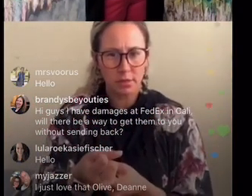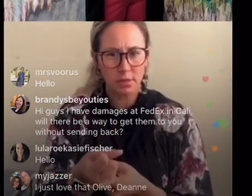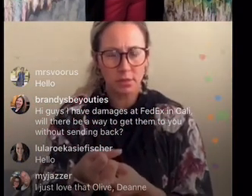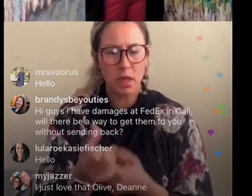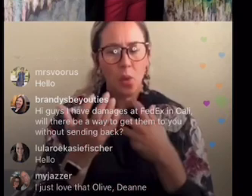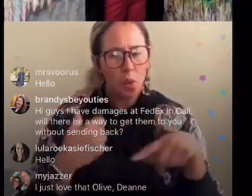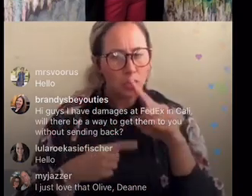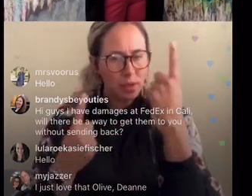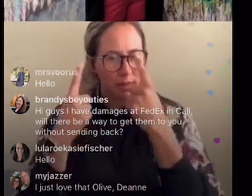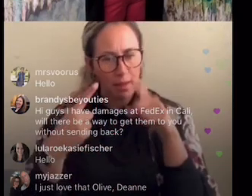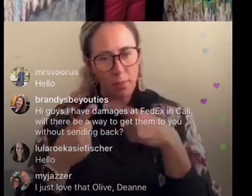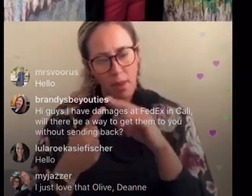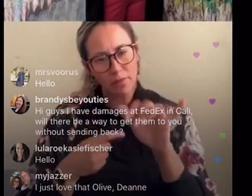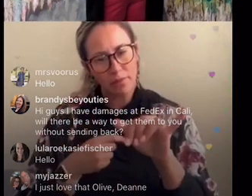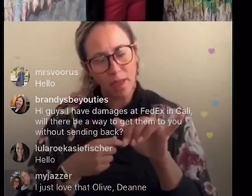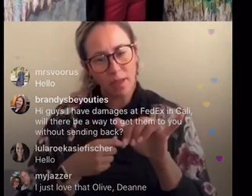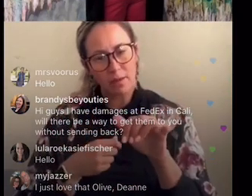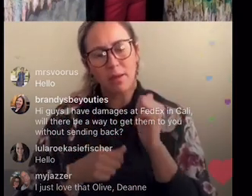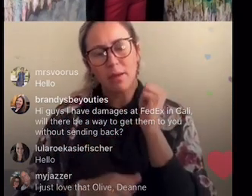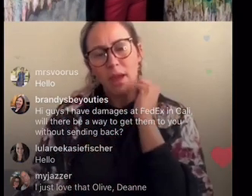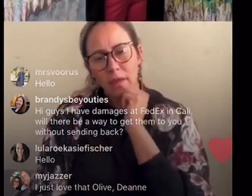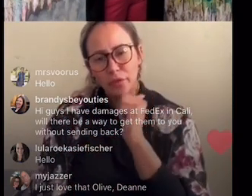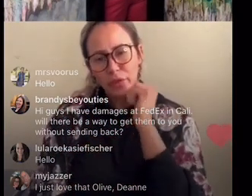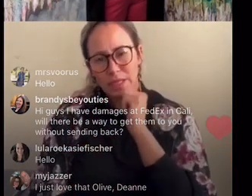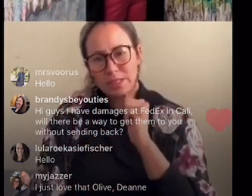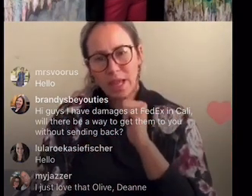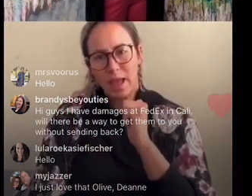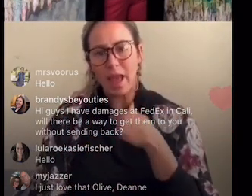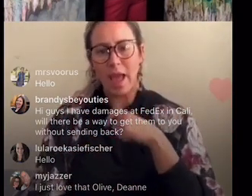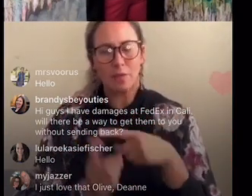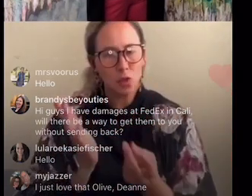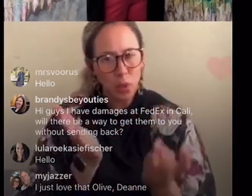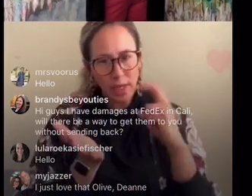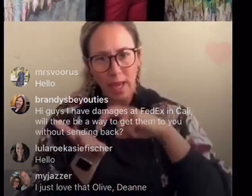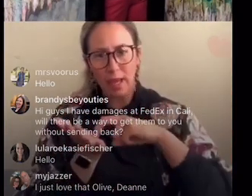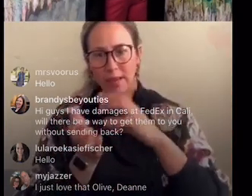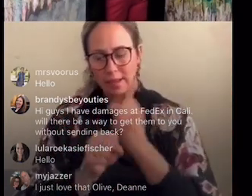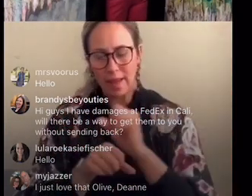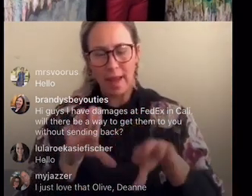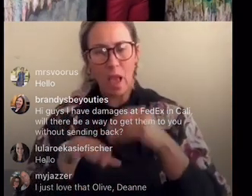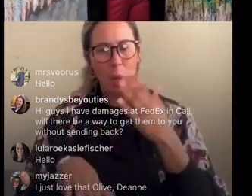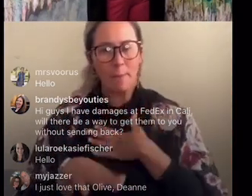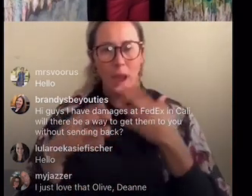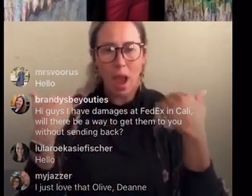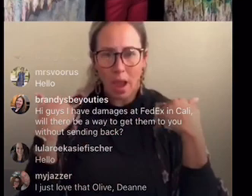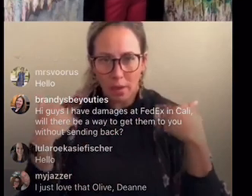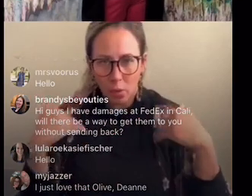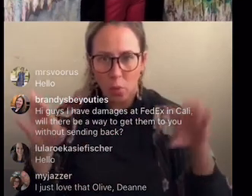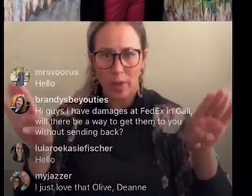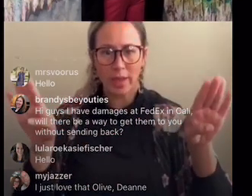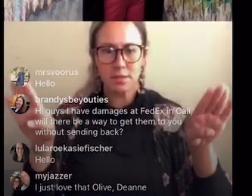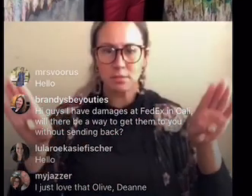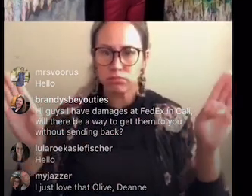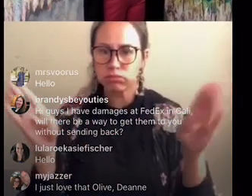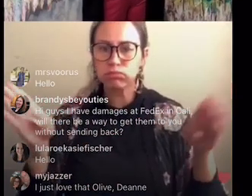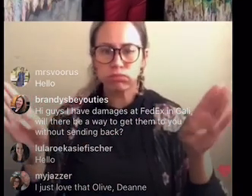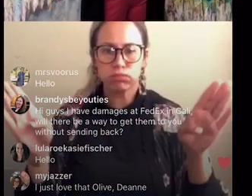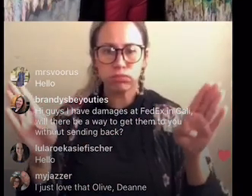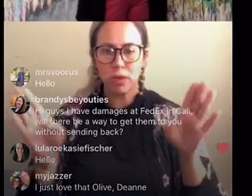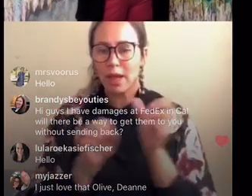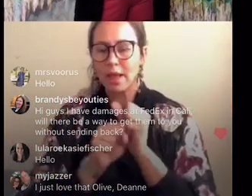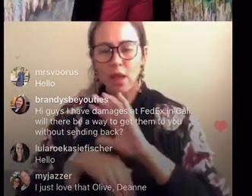think about it. Every day, I got to get up my wings. I got to fluff them up. I got to get them